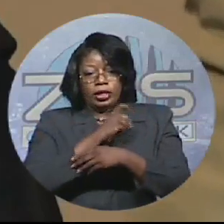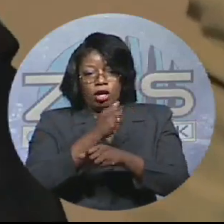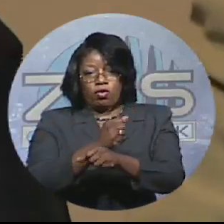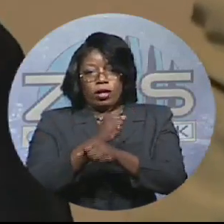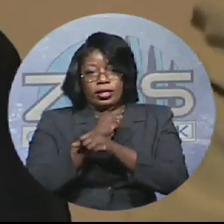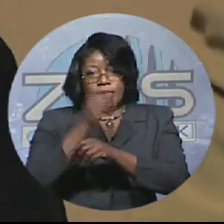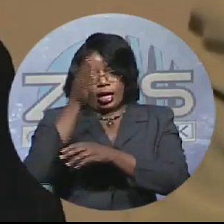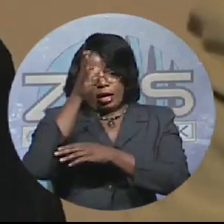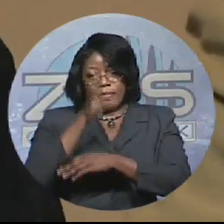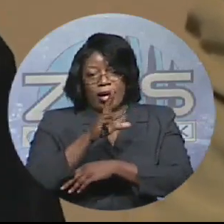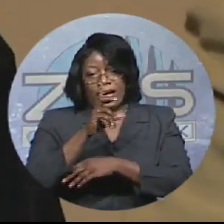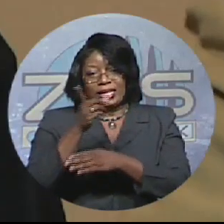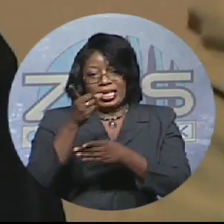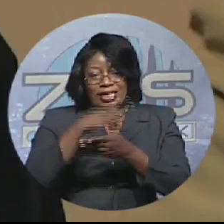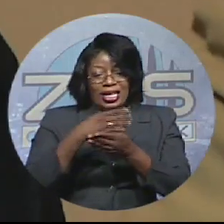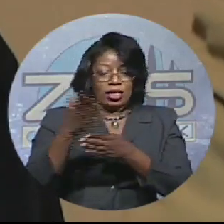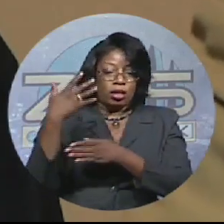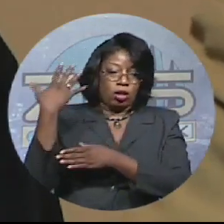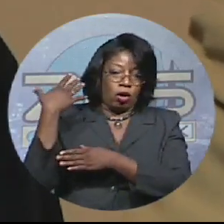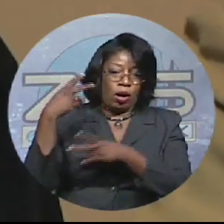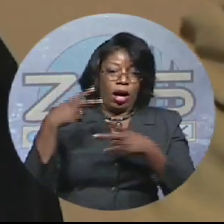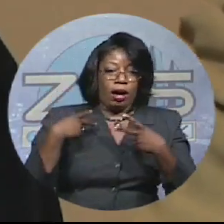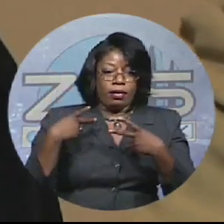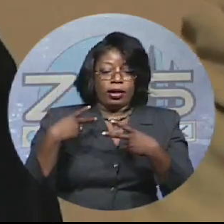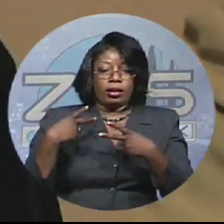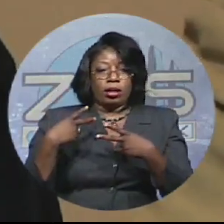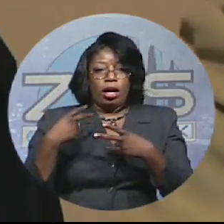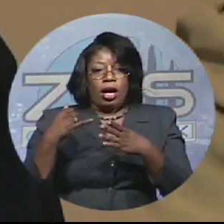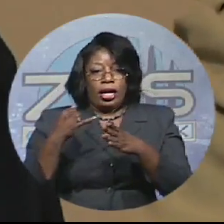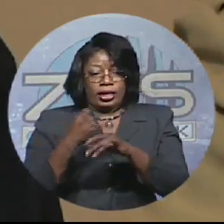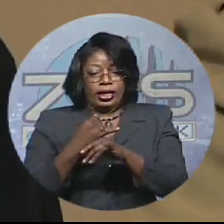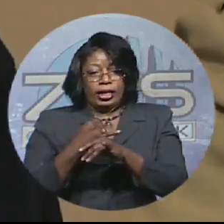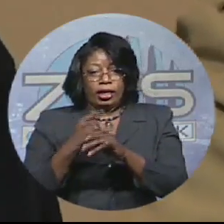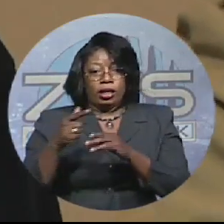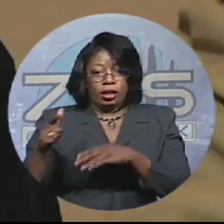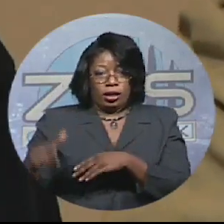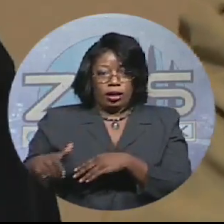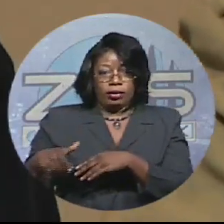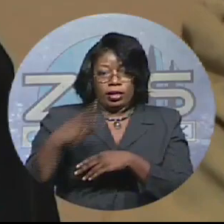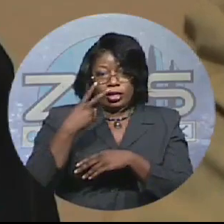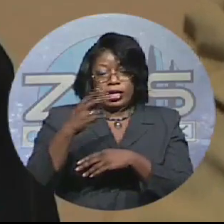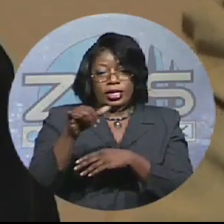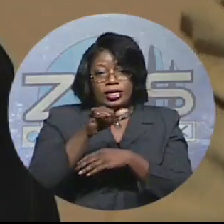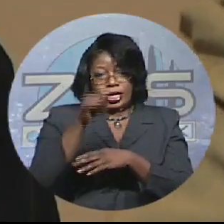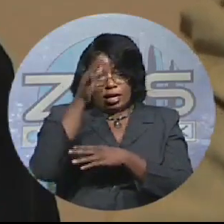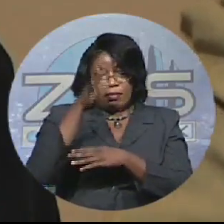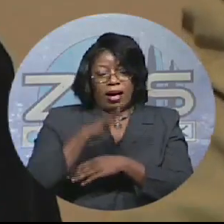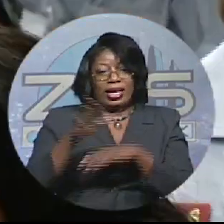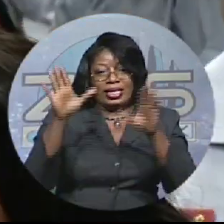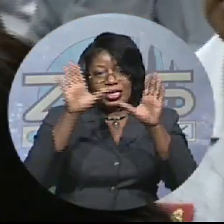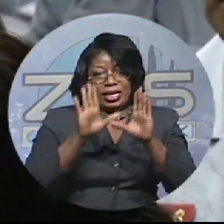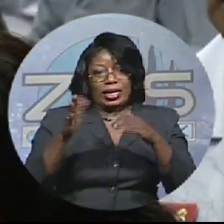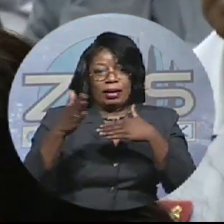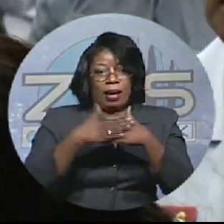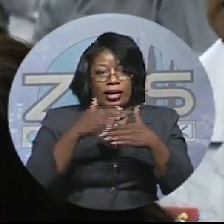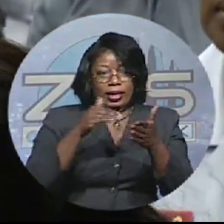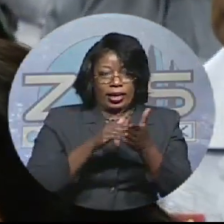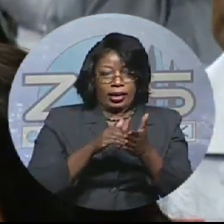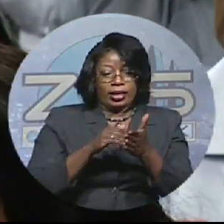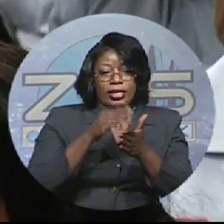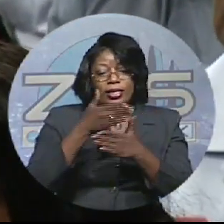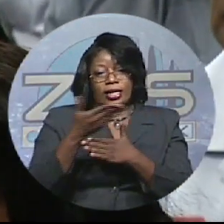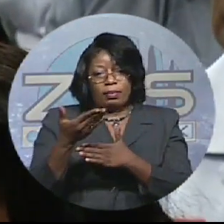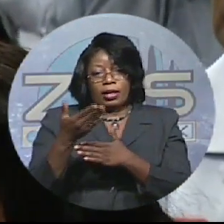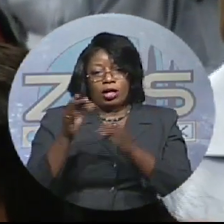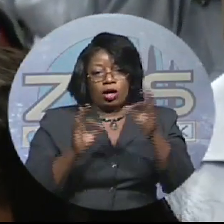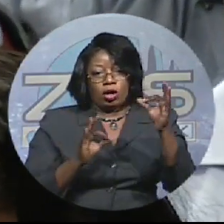arrested a man days ago for possession of an illegal pistol and a clip, but he saw the same man on the streets Sunday. It is something that courts